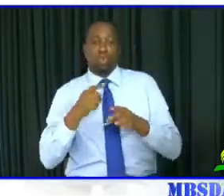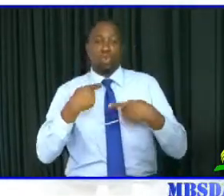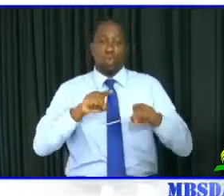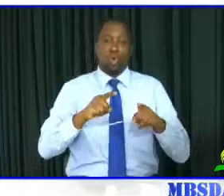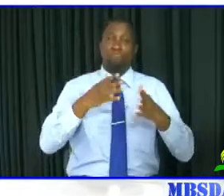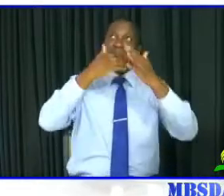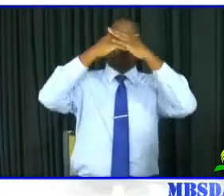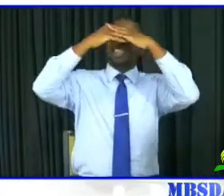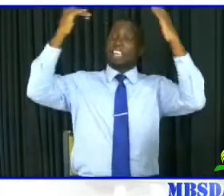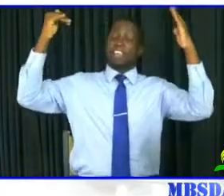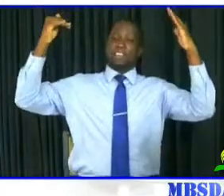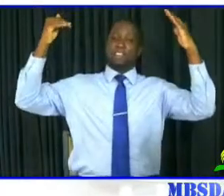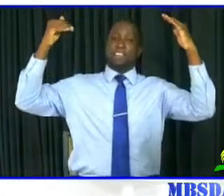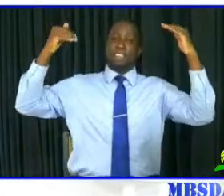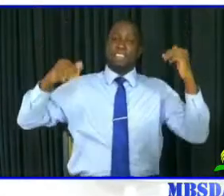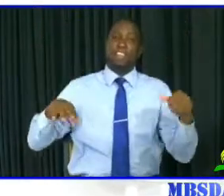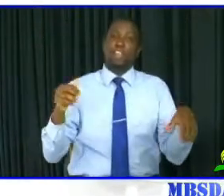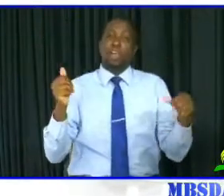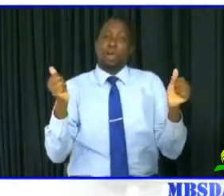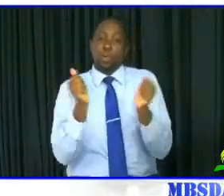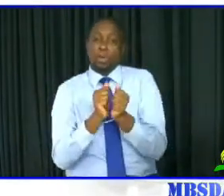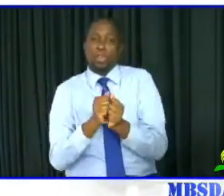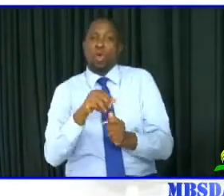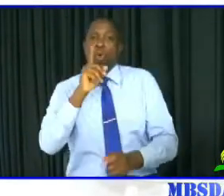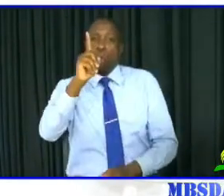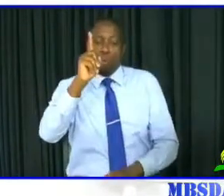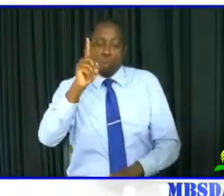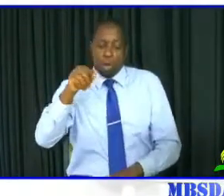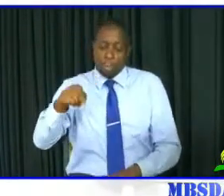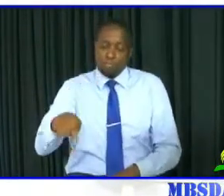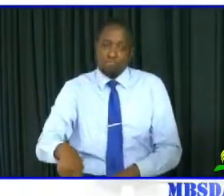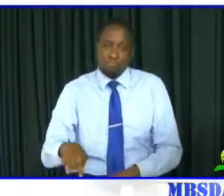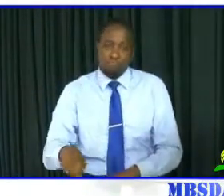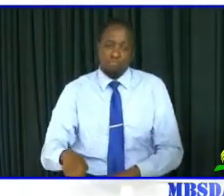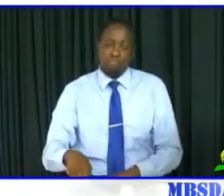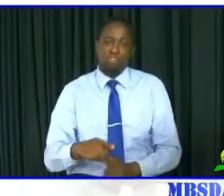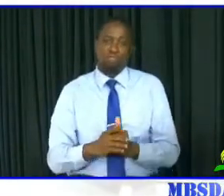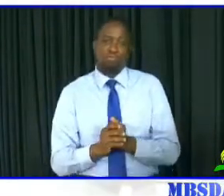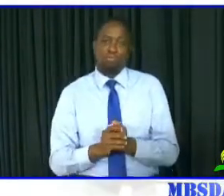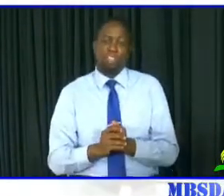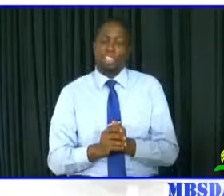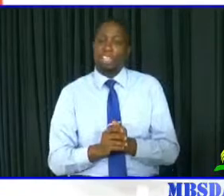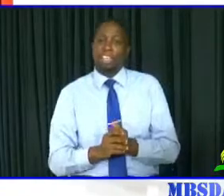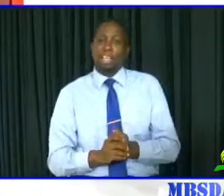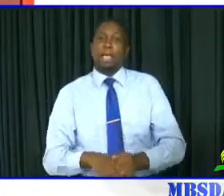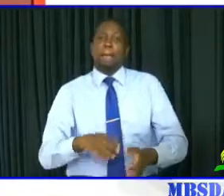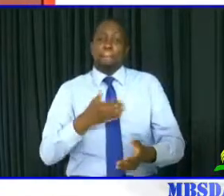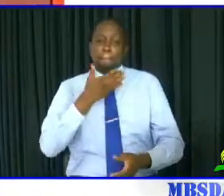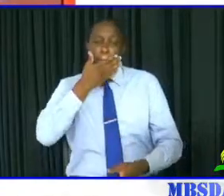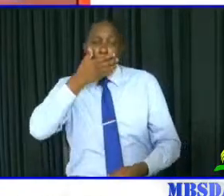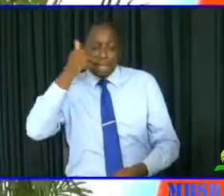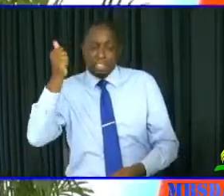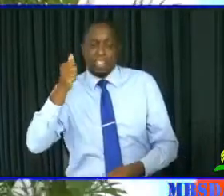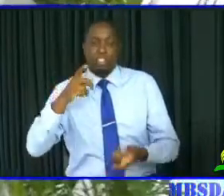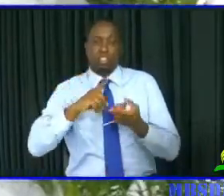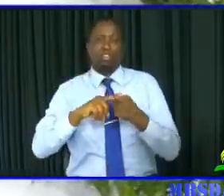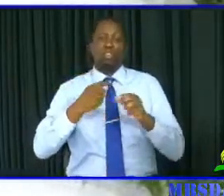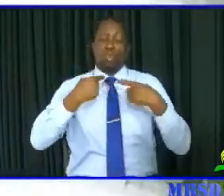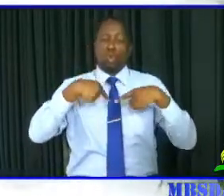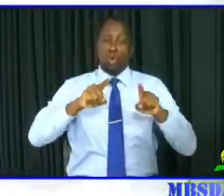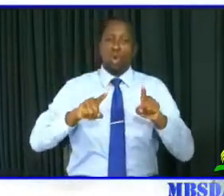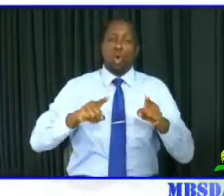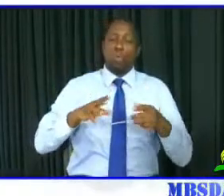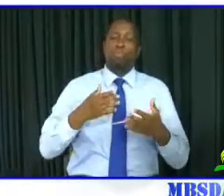God, even if you are lame, rather than to gain the pleasures of this sin with a healthy body and end up in